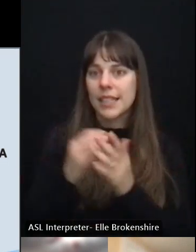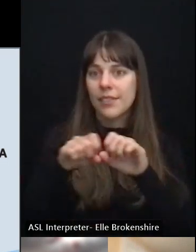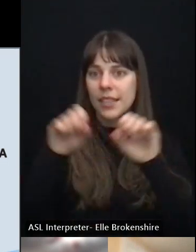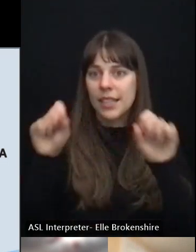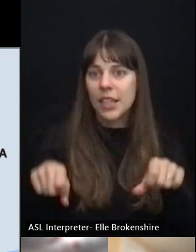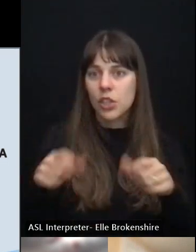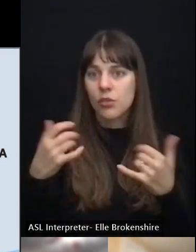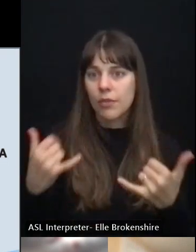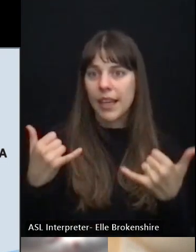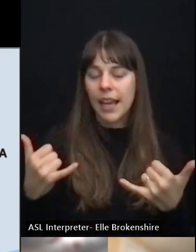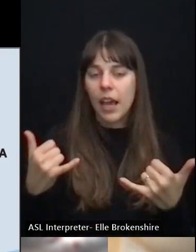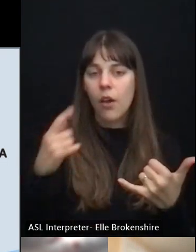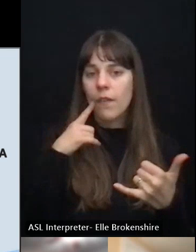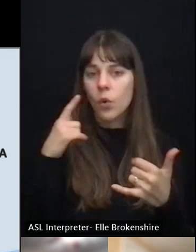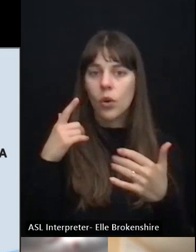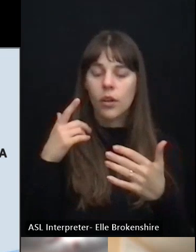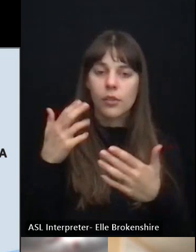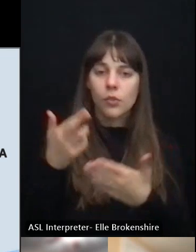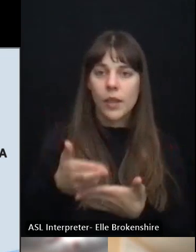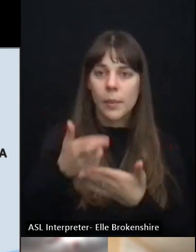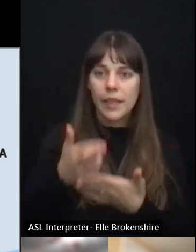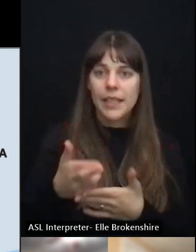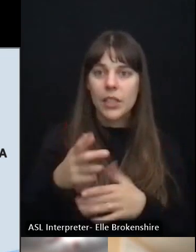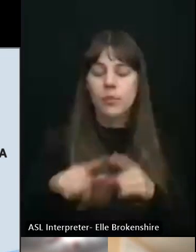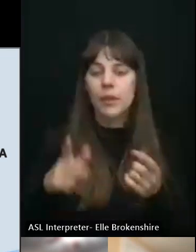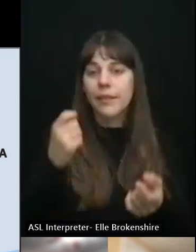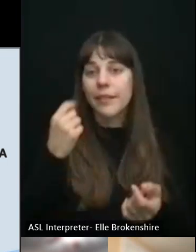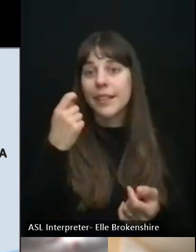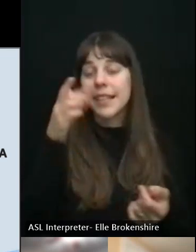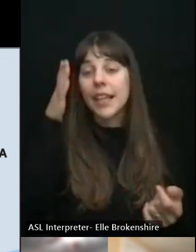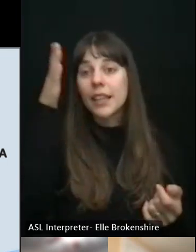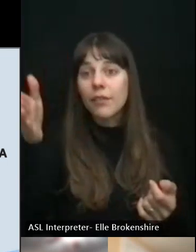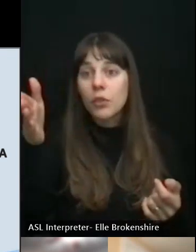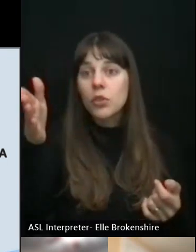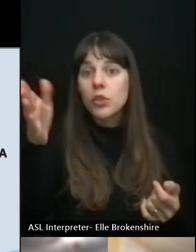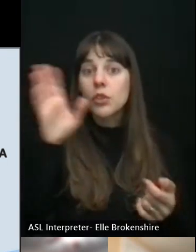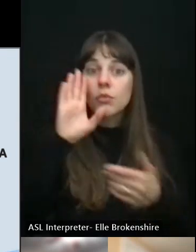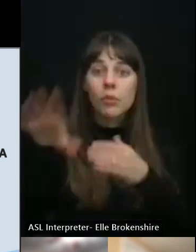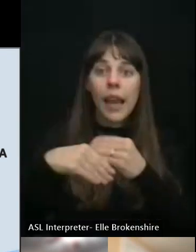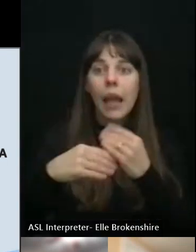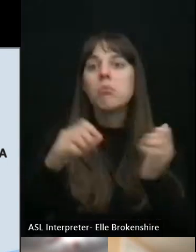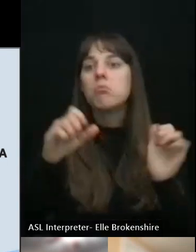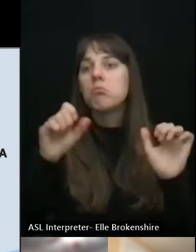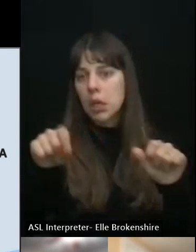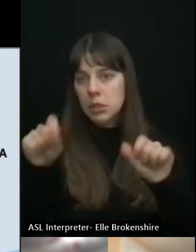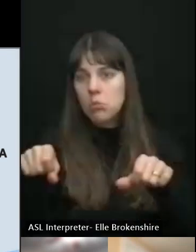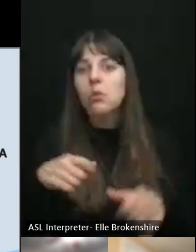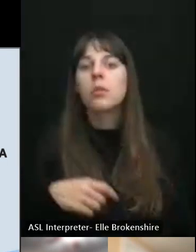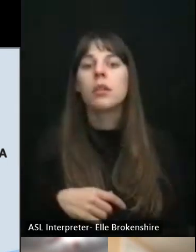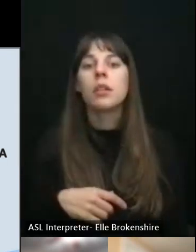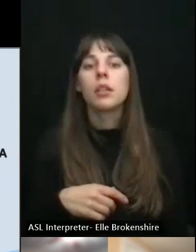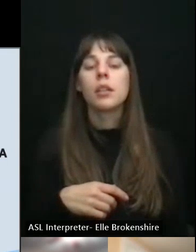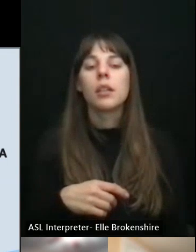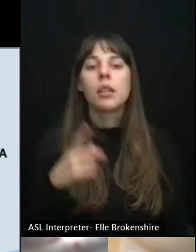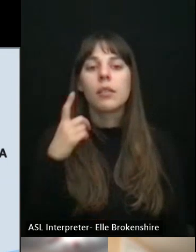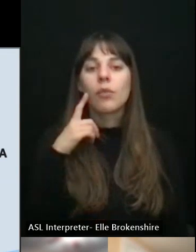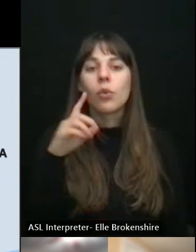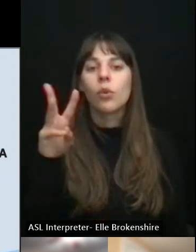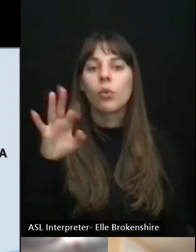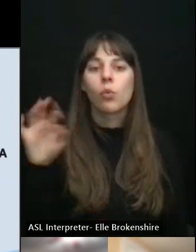moment for rehabilitation, but that's not to say in the future that it wouldn't be considered. With regard to Wood